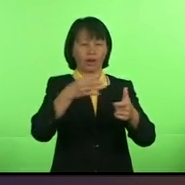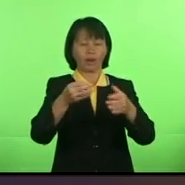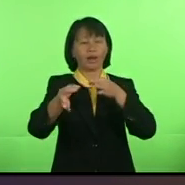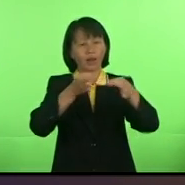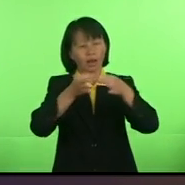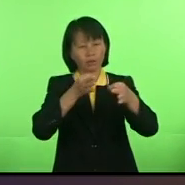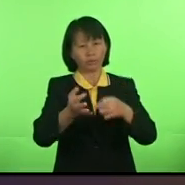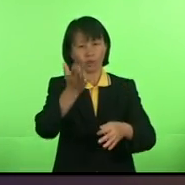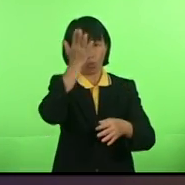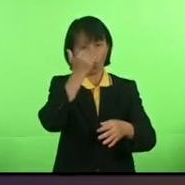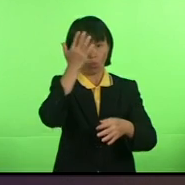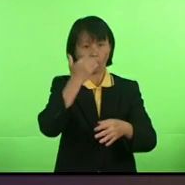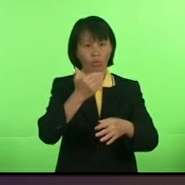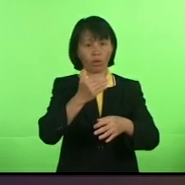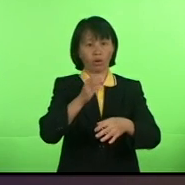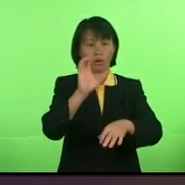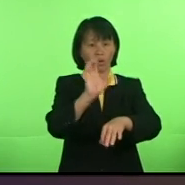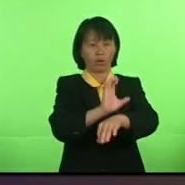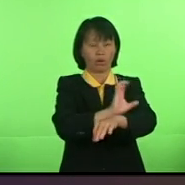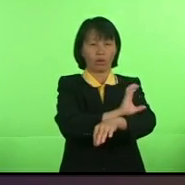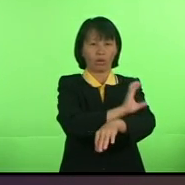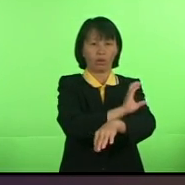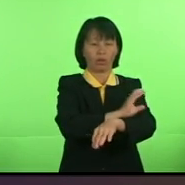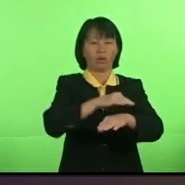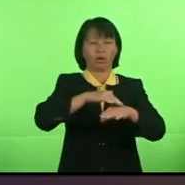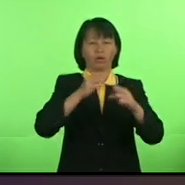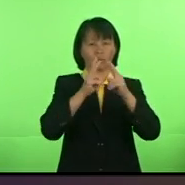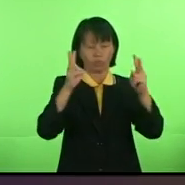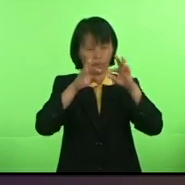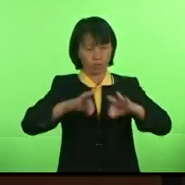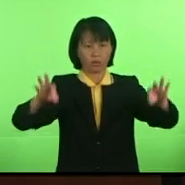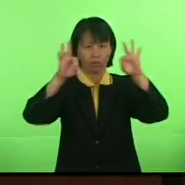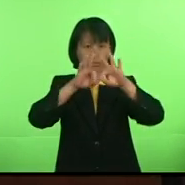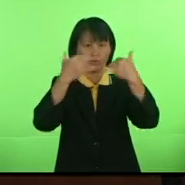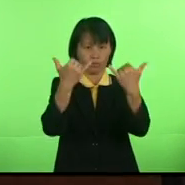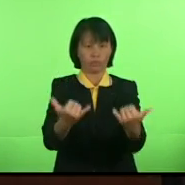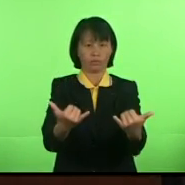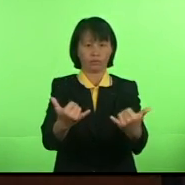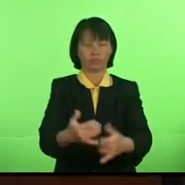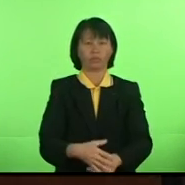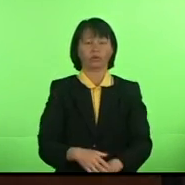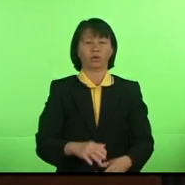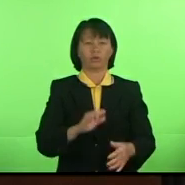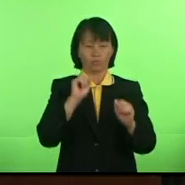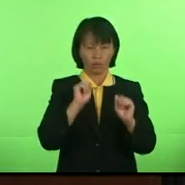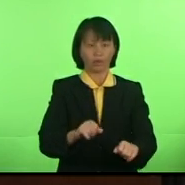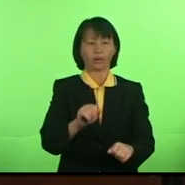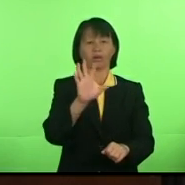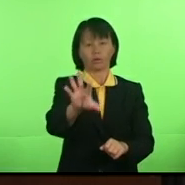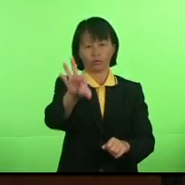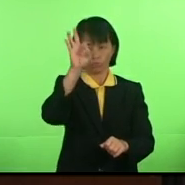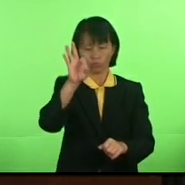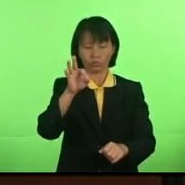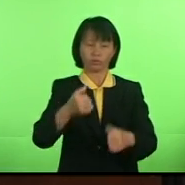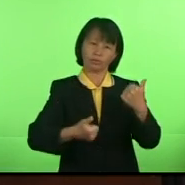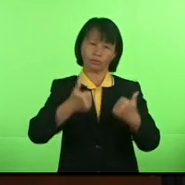Explain why computers are becoming more important in our daily lives. So you can choose